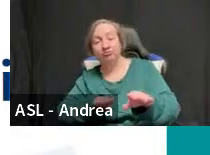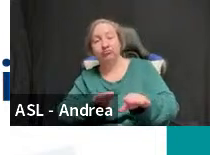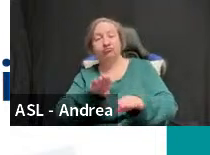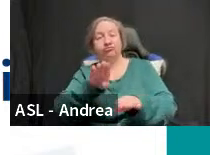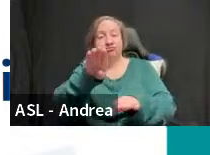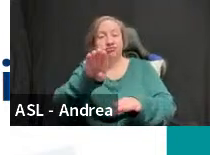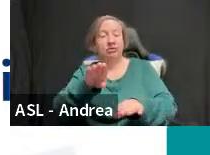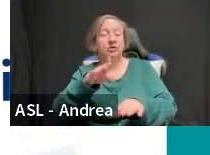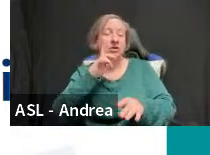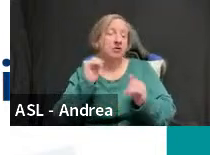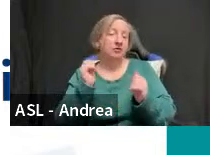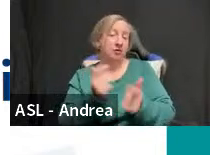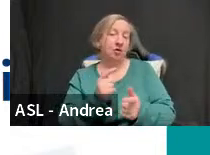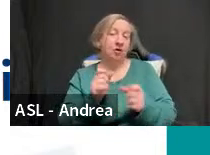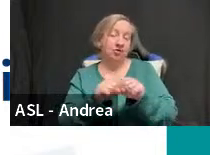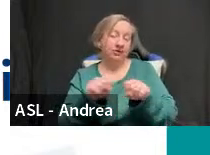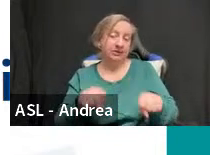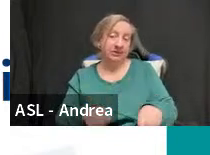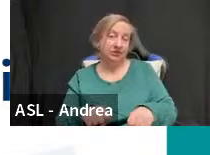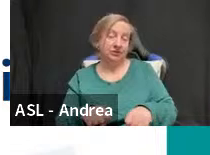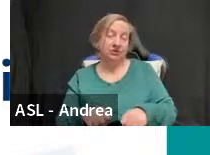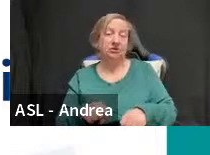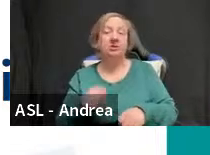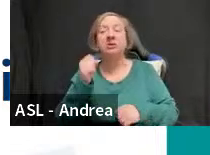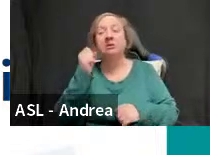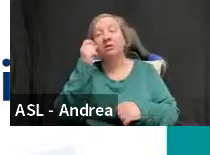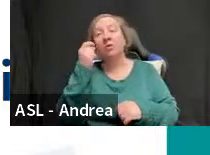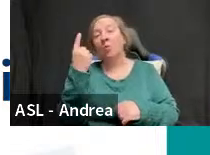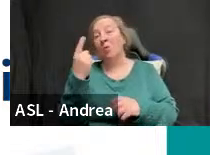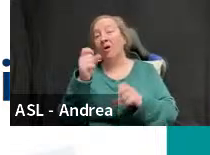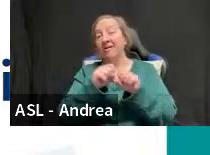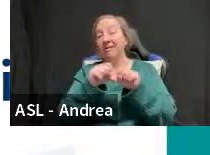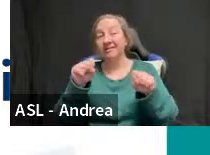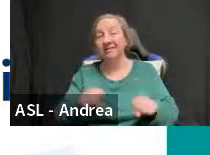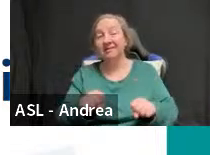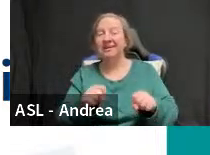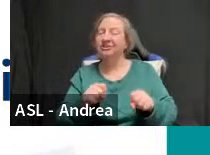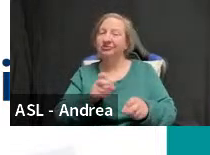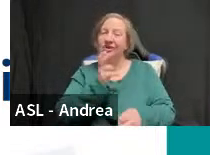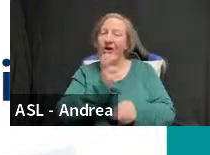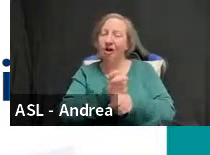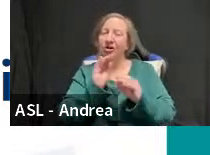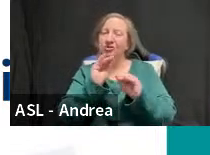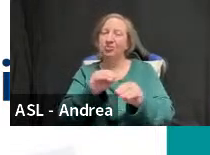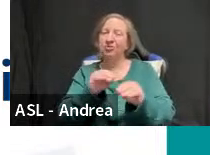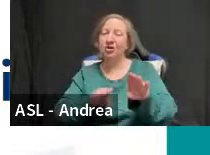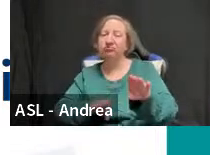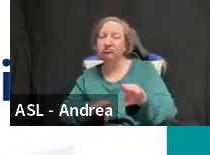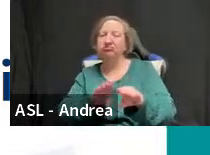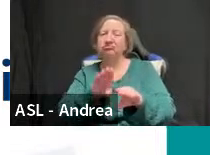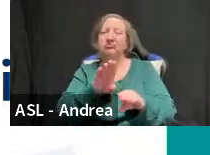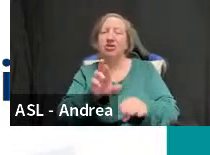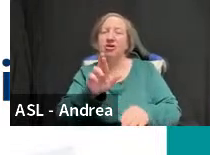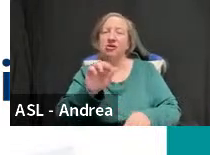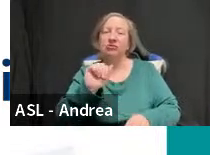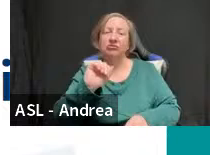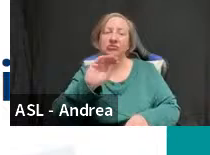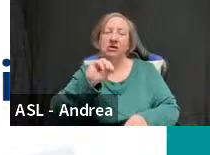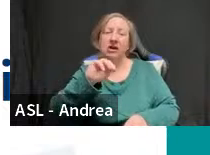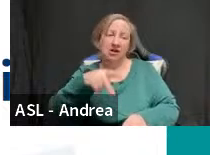all the stations, but there's one station which it's more difficult to do that, and so I'll point that out. And so